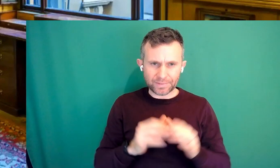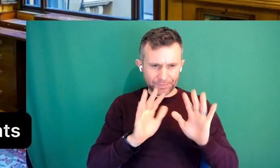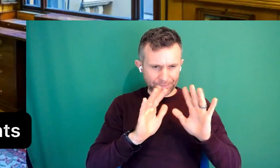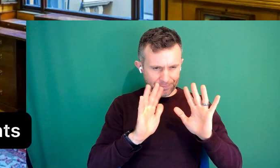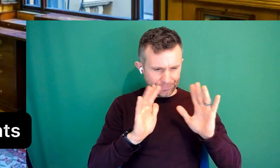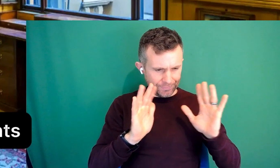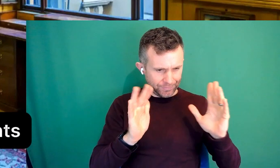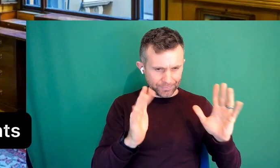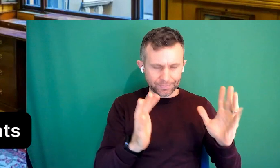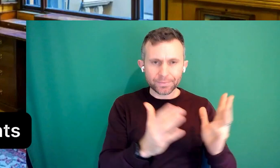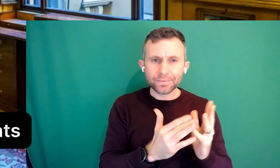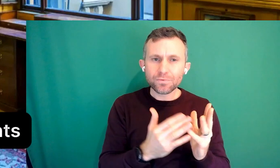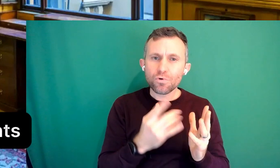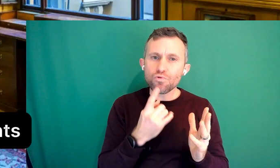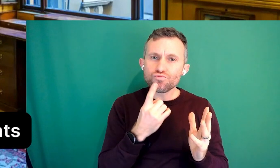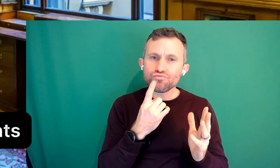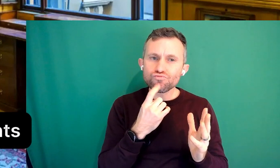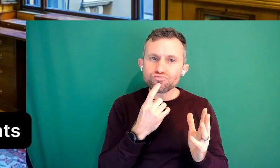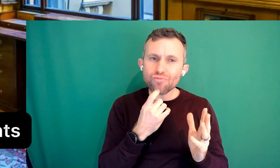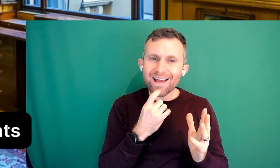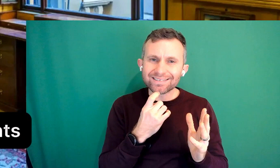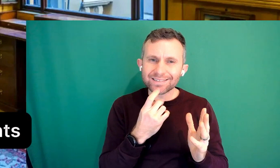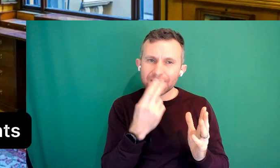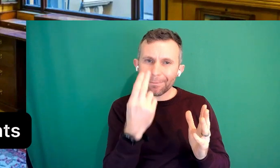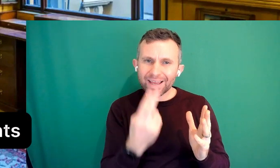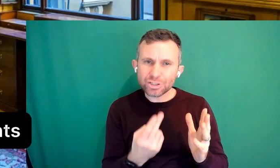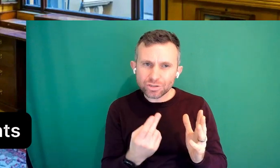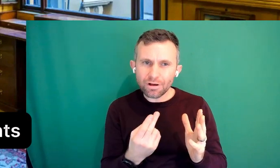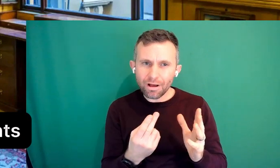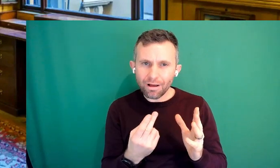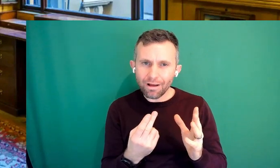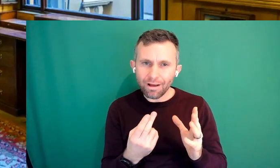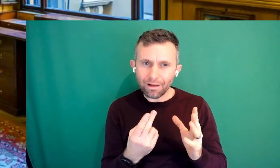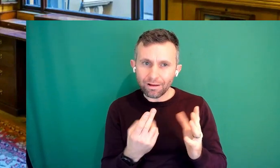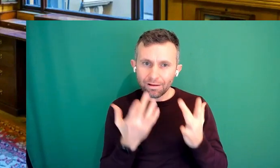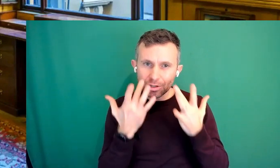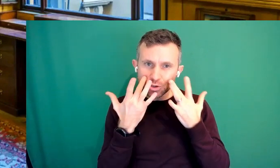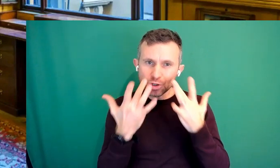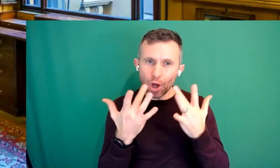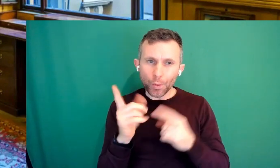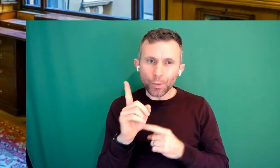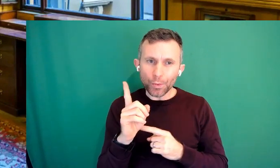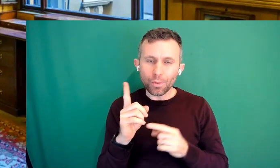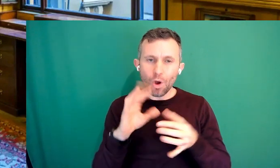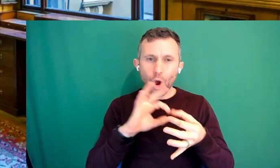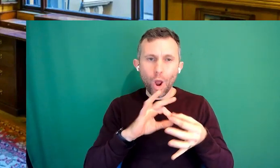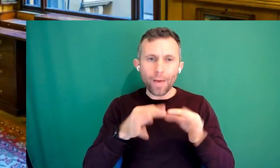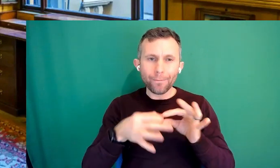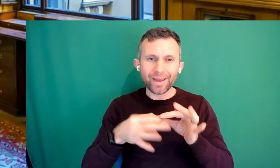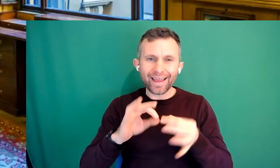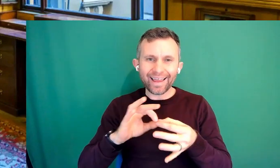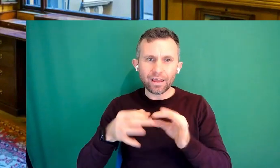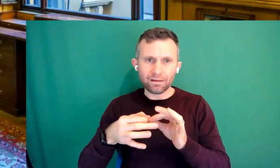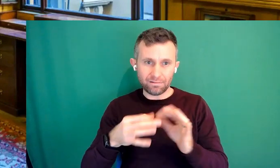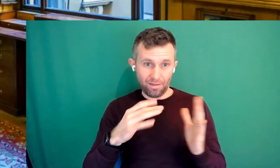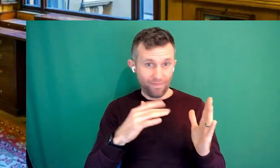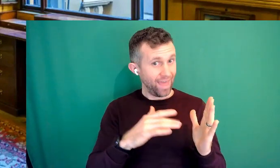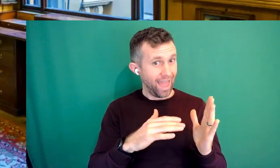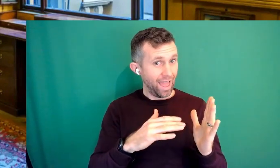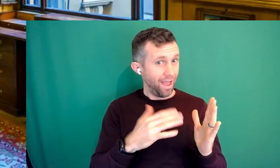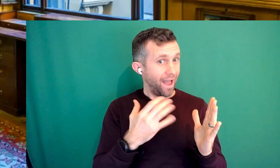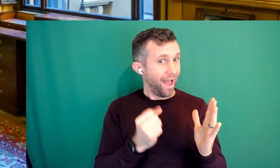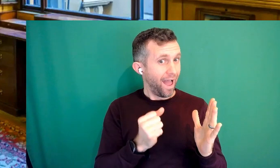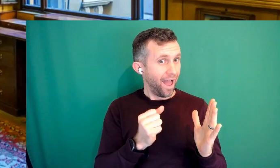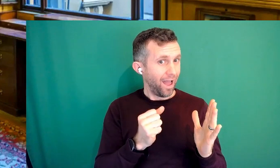is accentuated by the yellow stained glass skylights, bringing in the illusions of warm sunlight into the